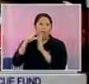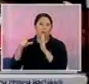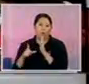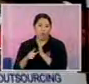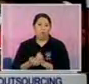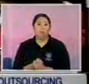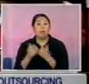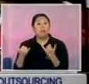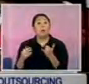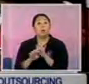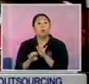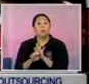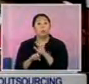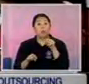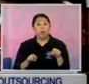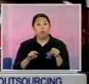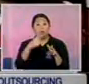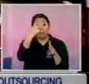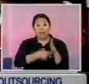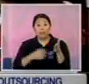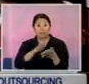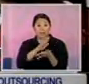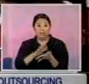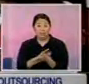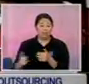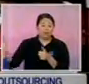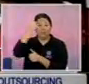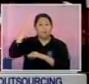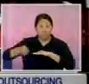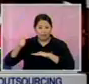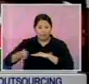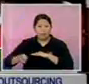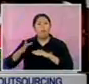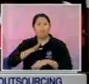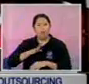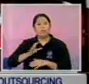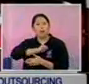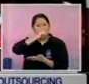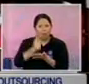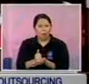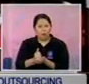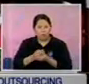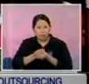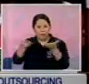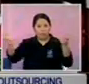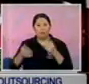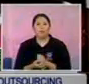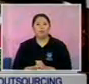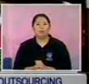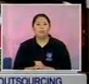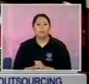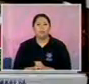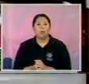the President has already authorized its release. And if it is brought up in the trial, the cameras here are very powerful. They can zoom